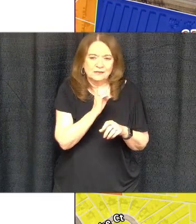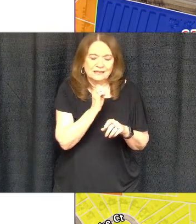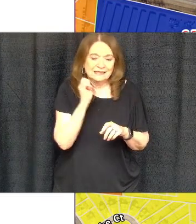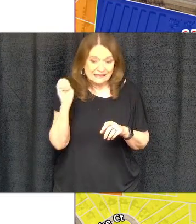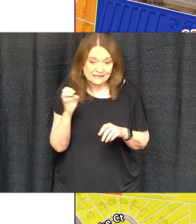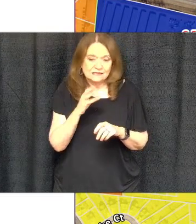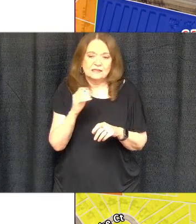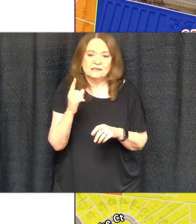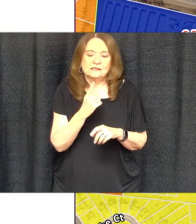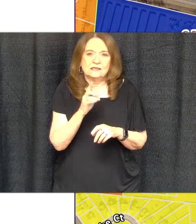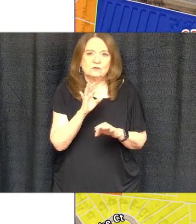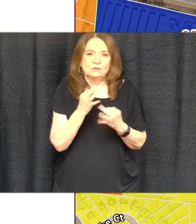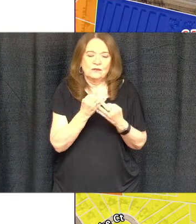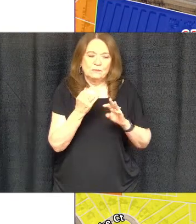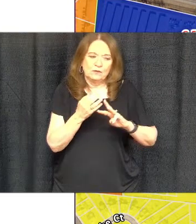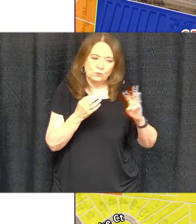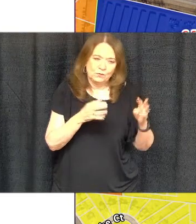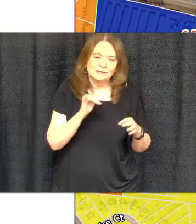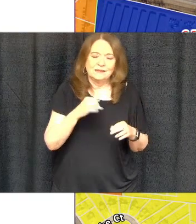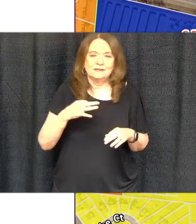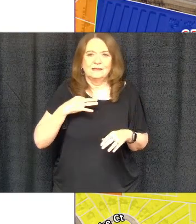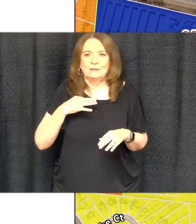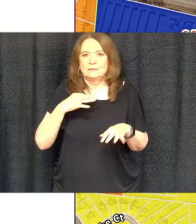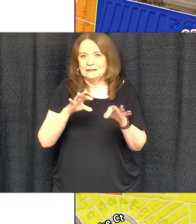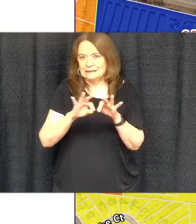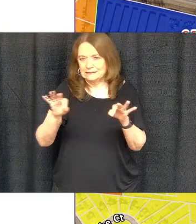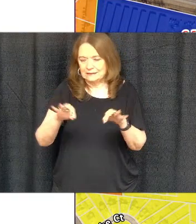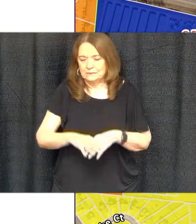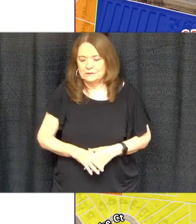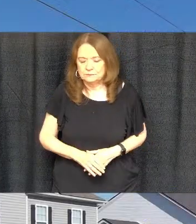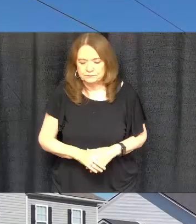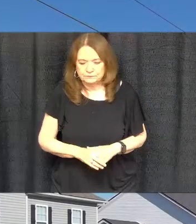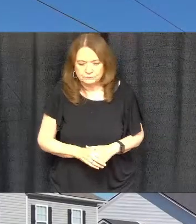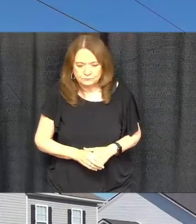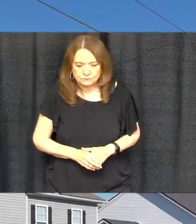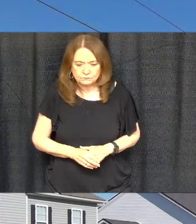family properties to the west. That's the applicant's statement.